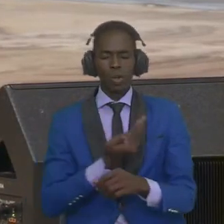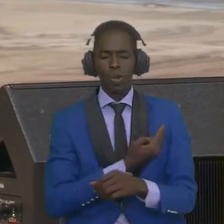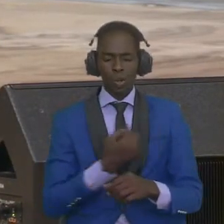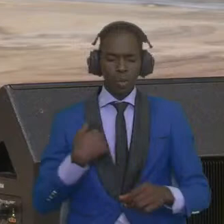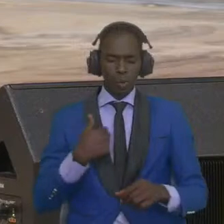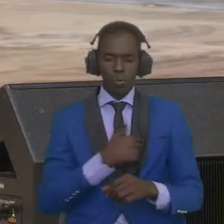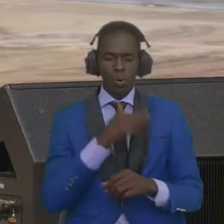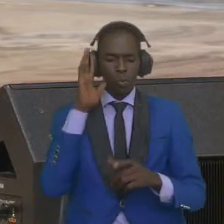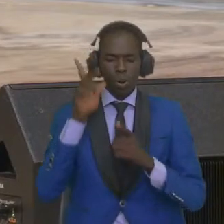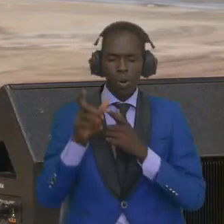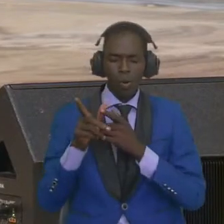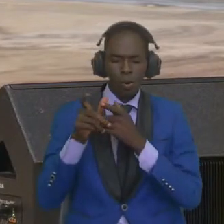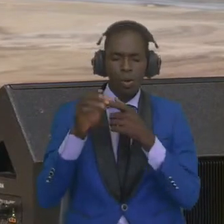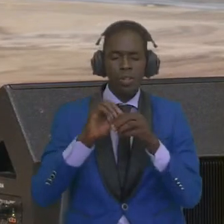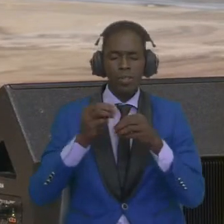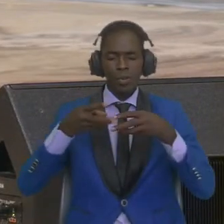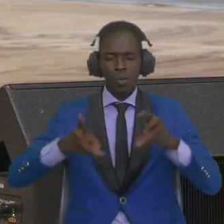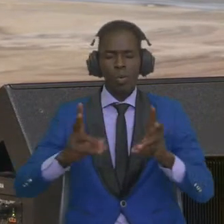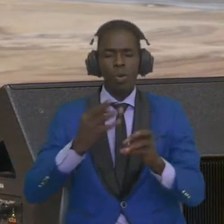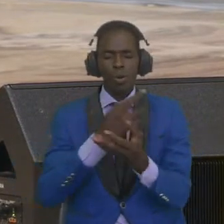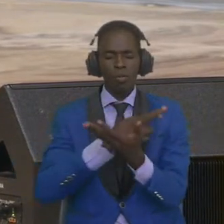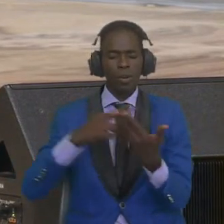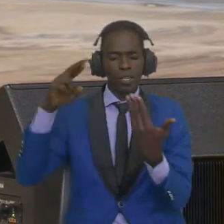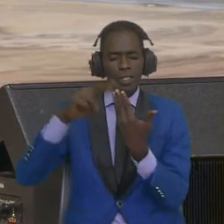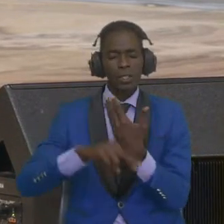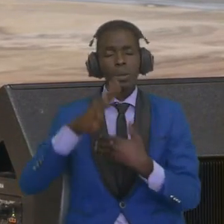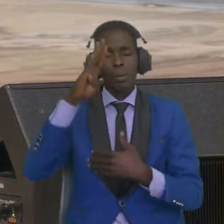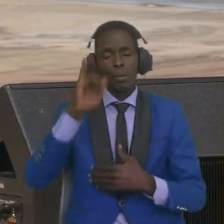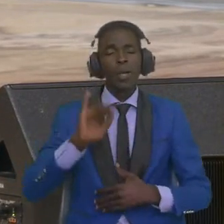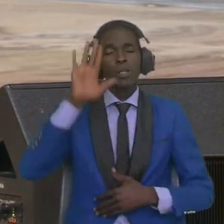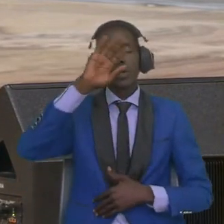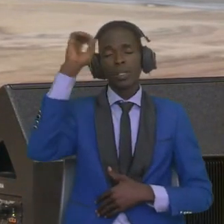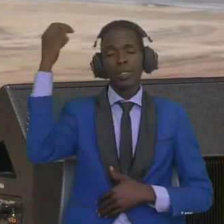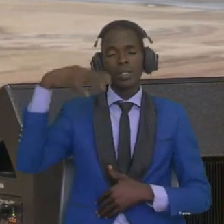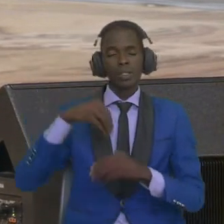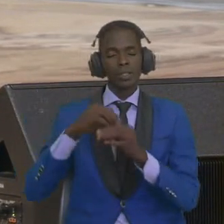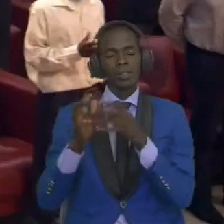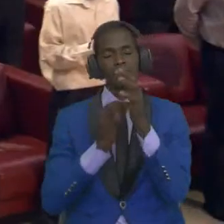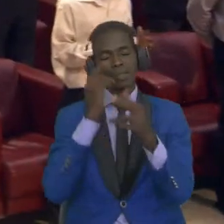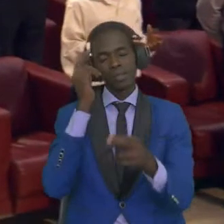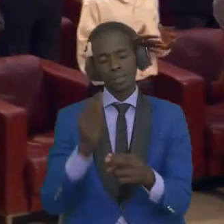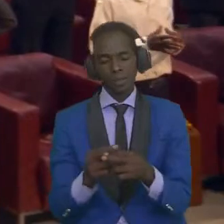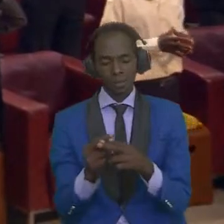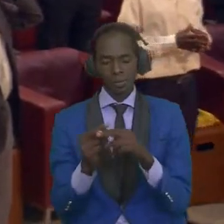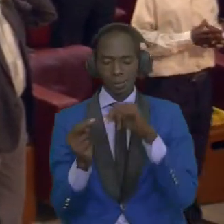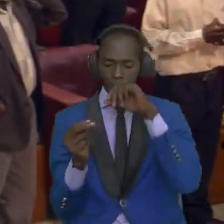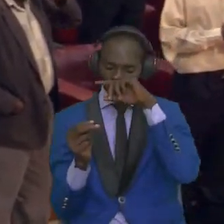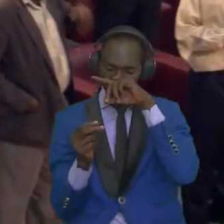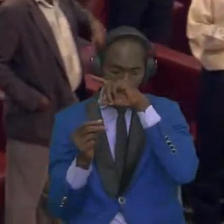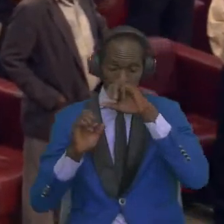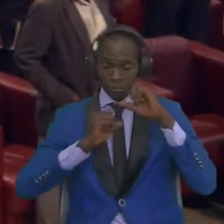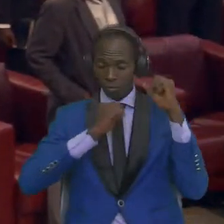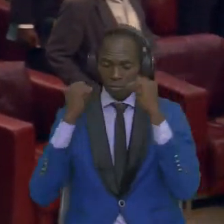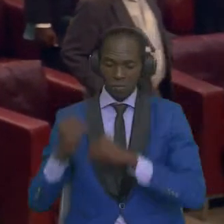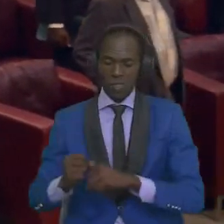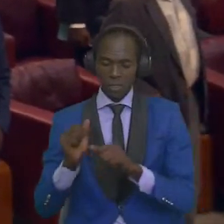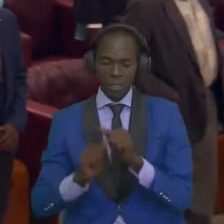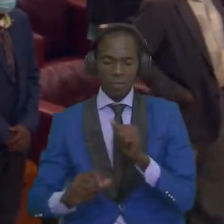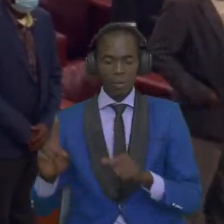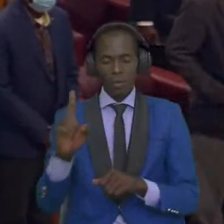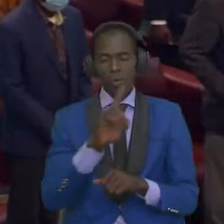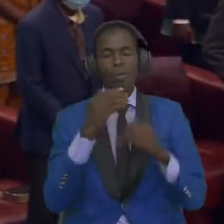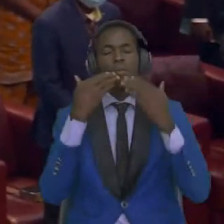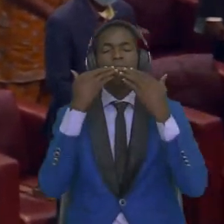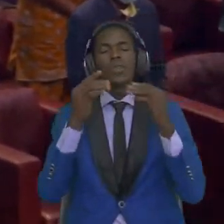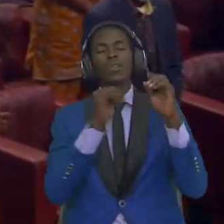in the way of righteousness by your grace in Jesus' name. Strengthen everyone.